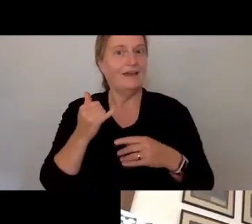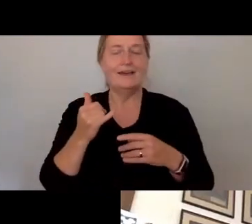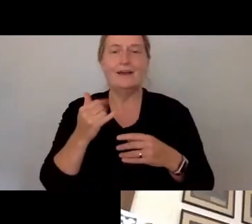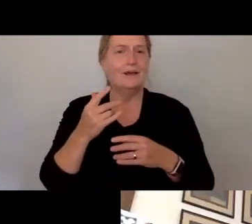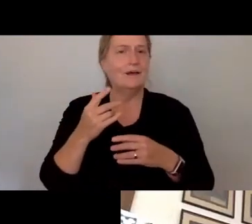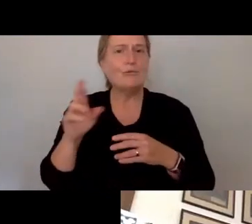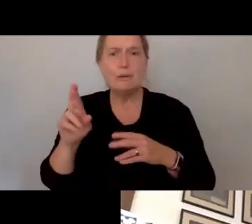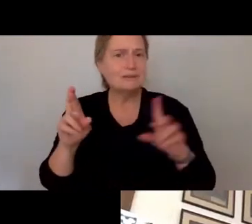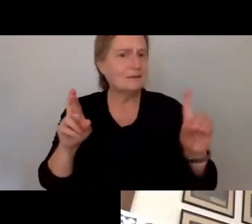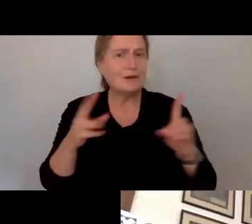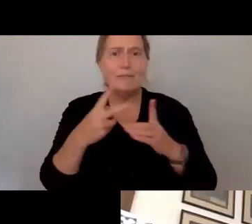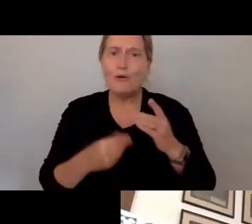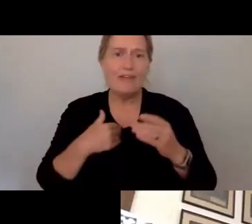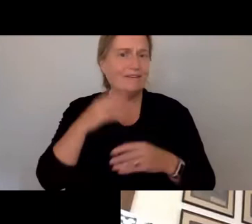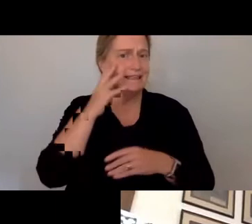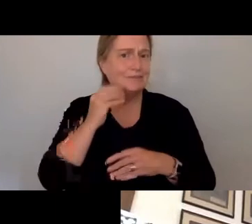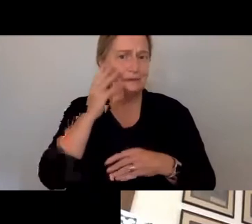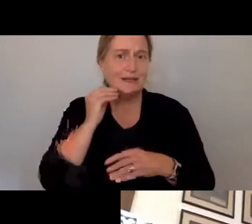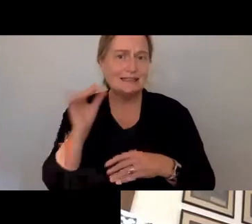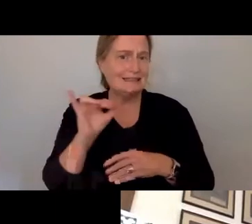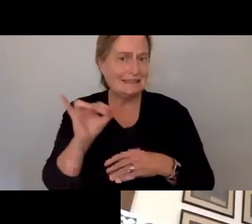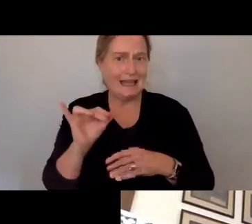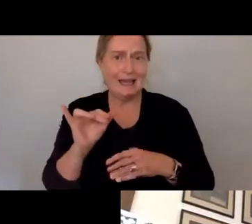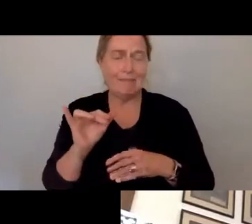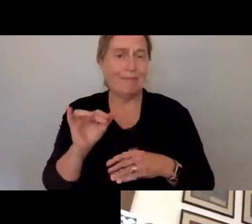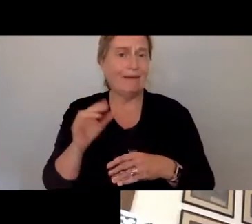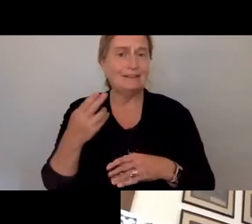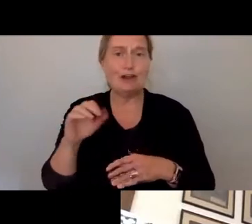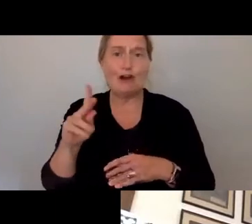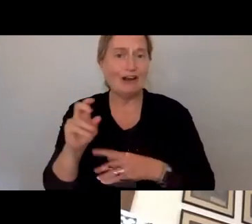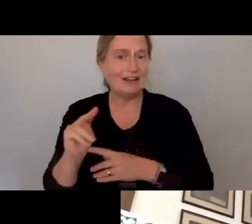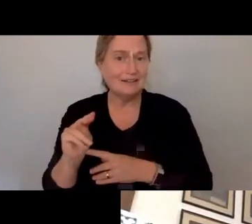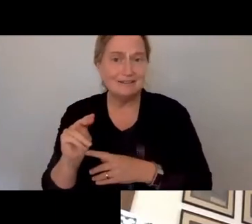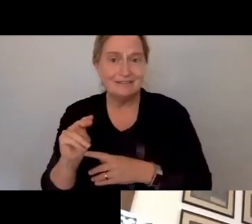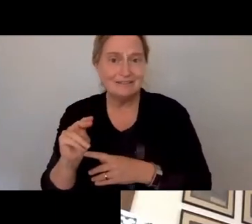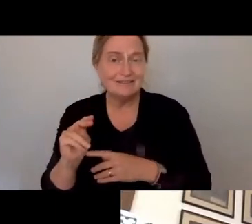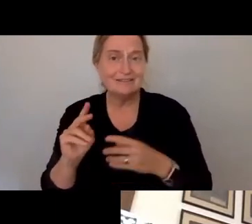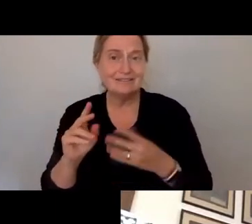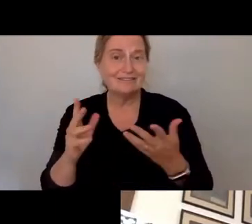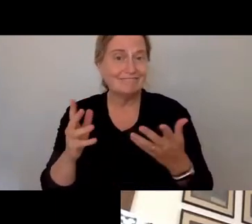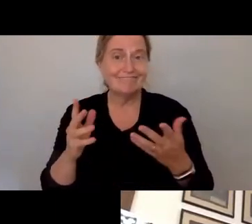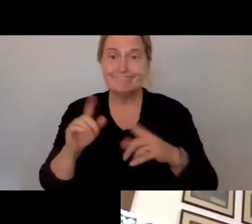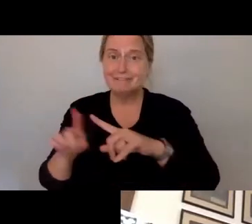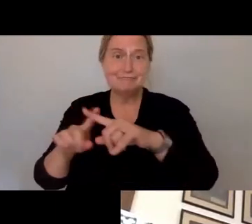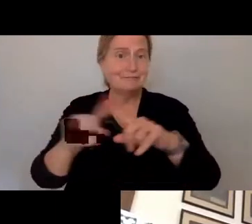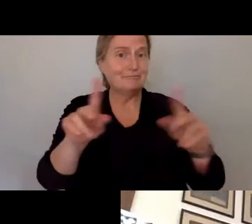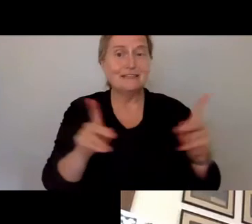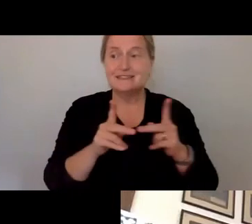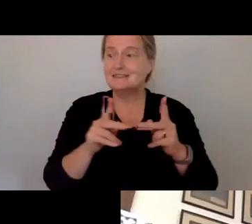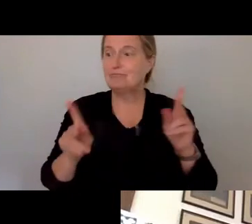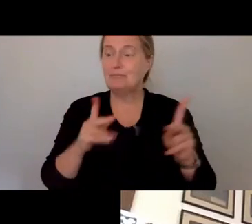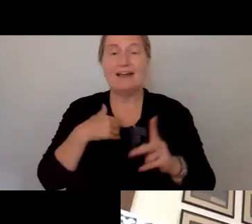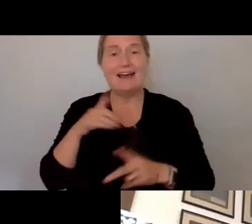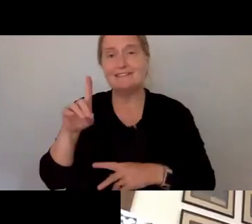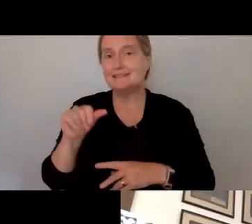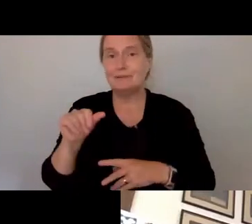son. On both sides of the aisle, we had committees of jurisdiction in which some of us, in my case, I started way